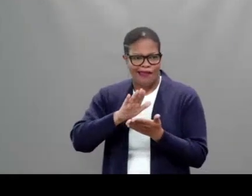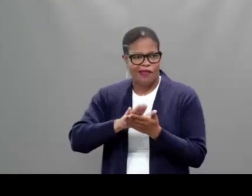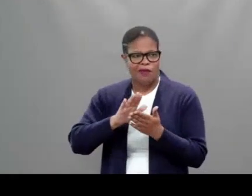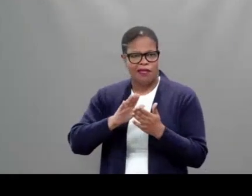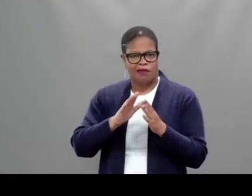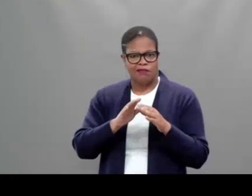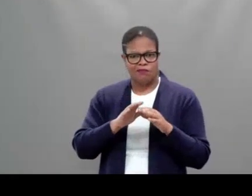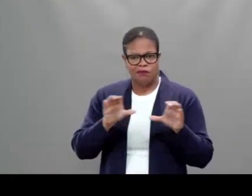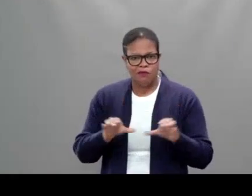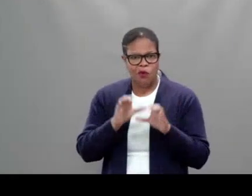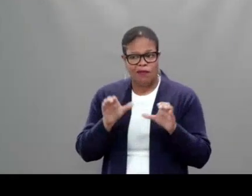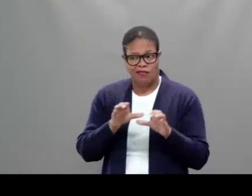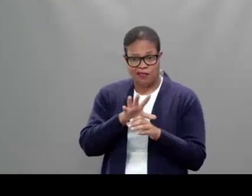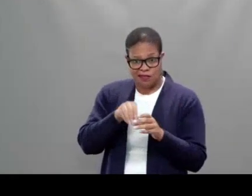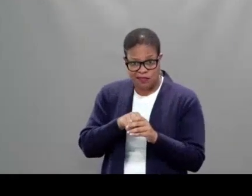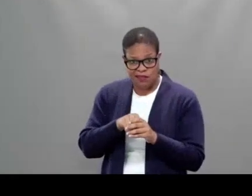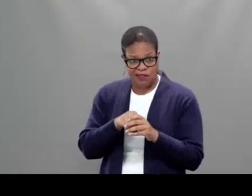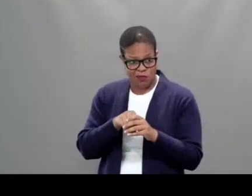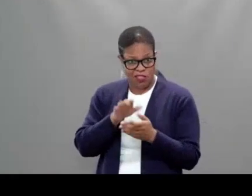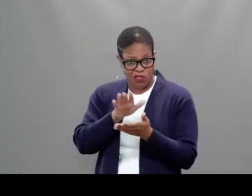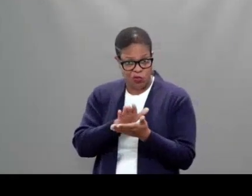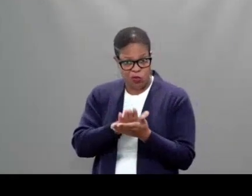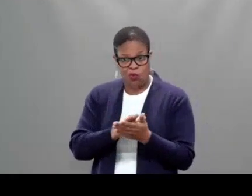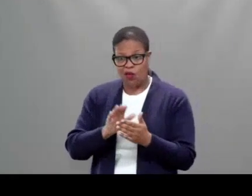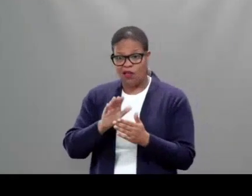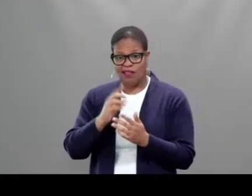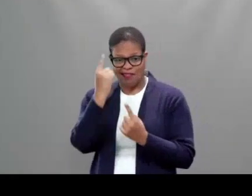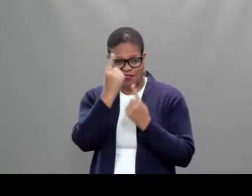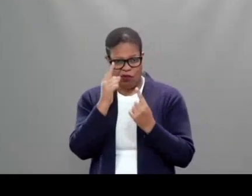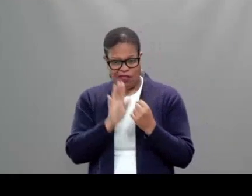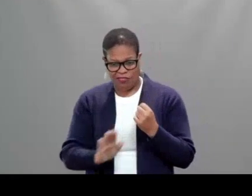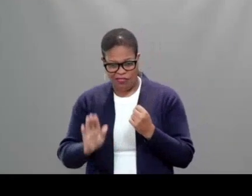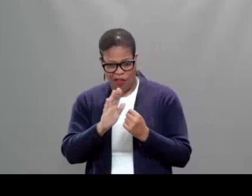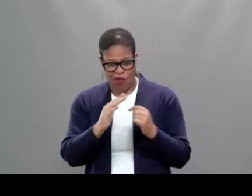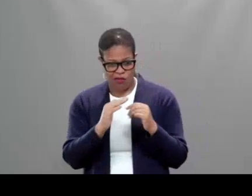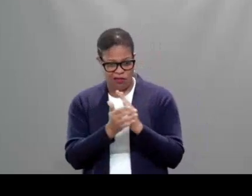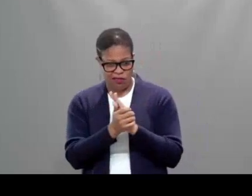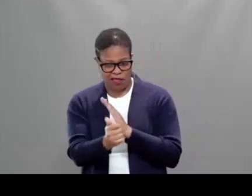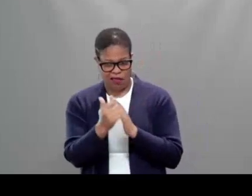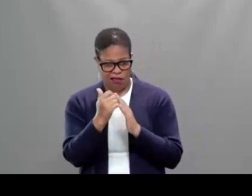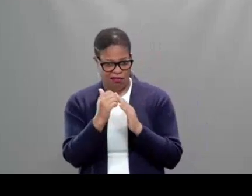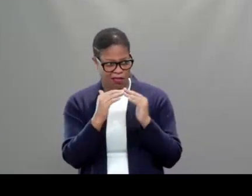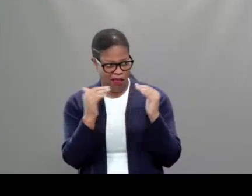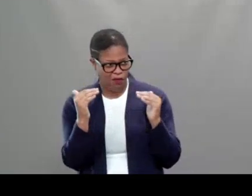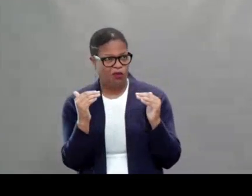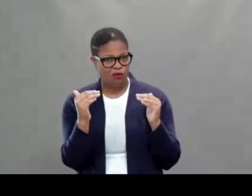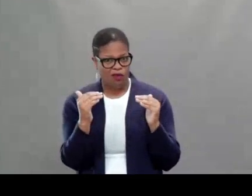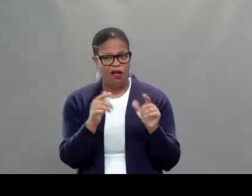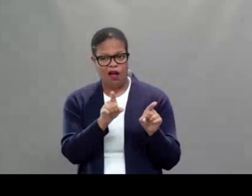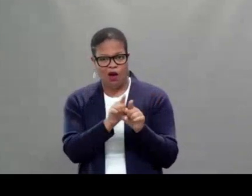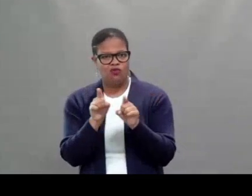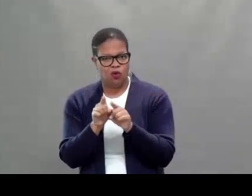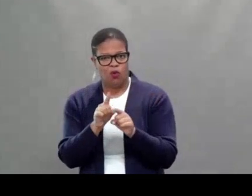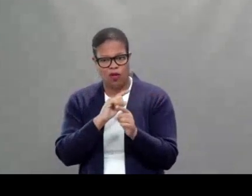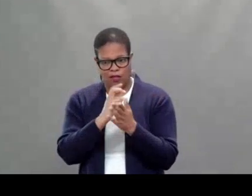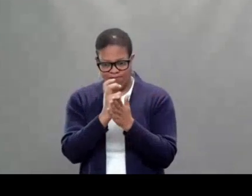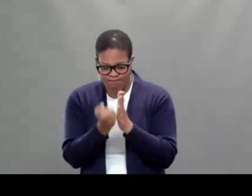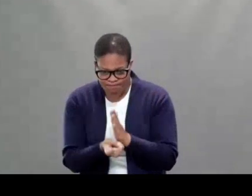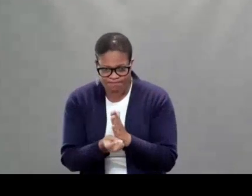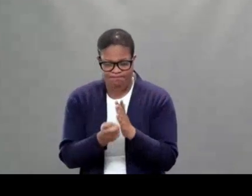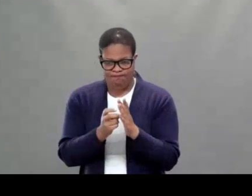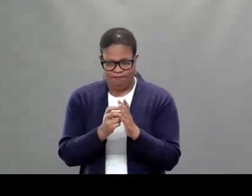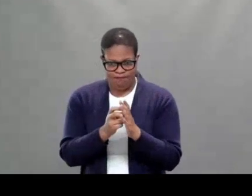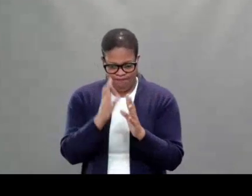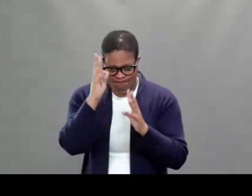the students' skill level, as well as diving deep into